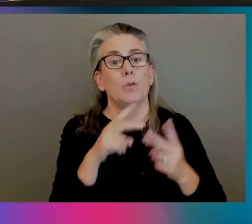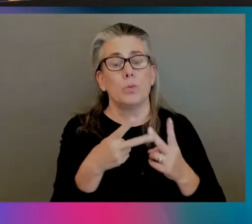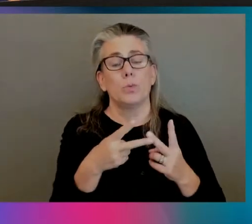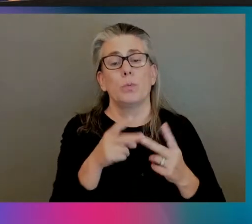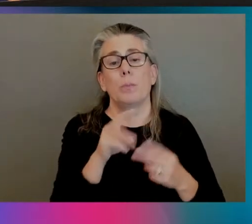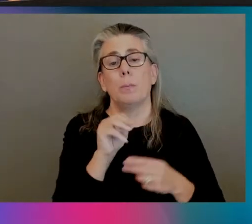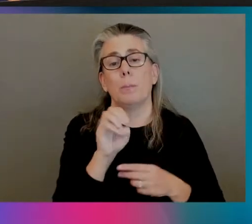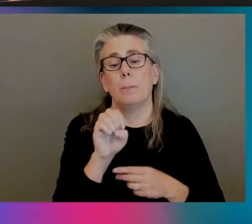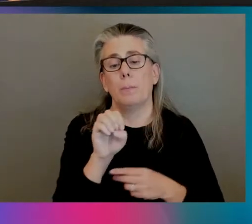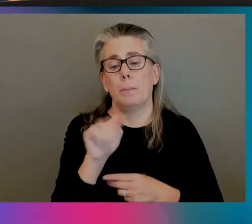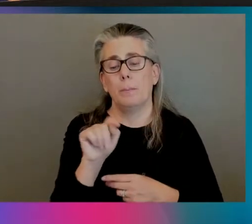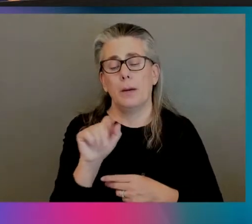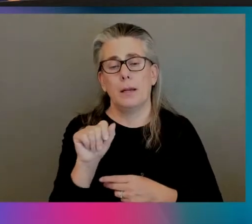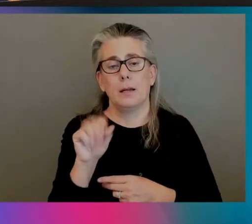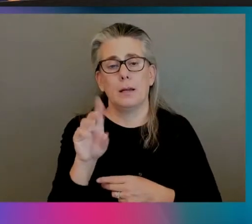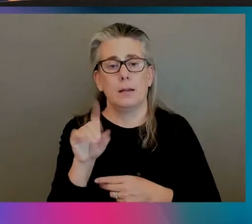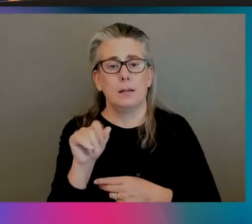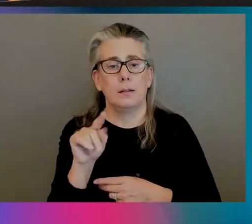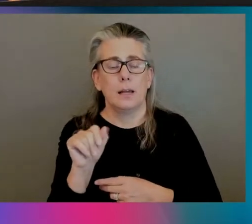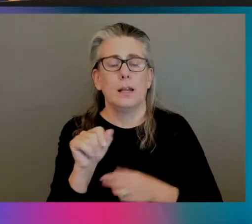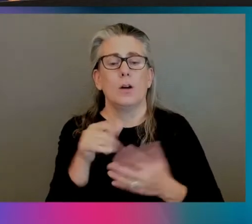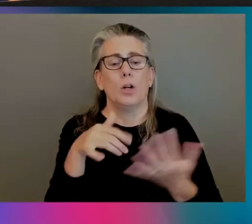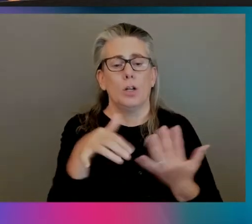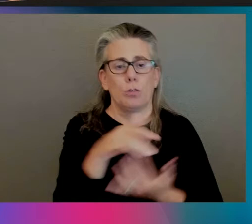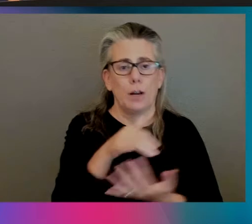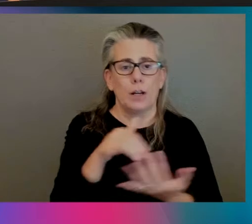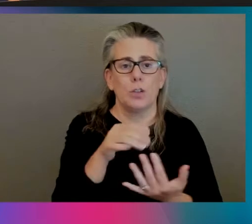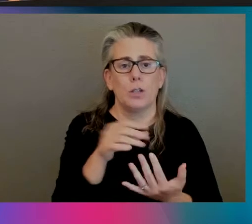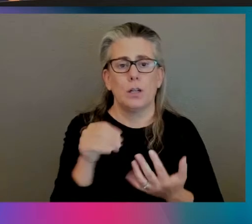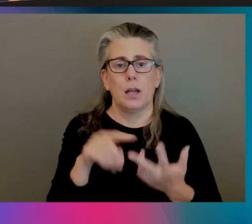it. So that is not fun.